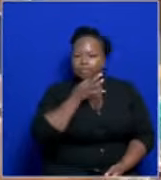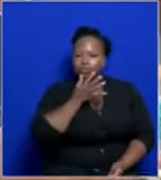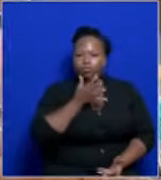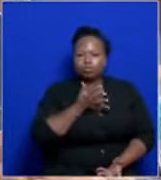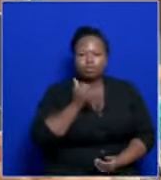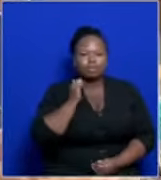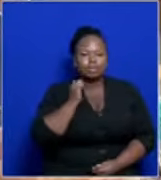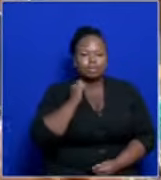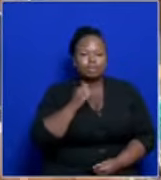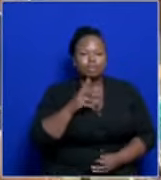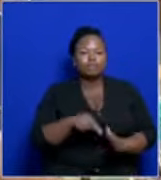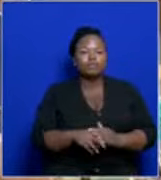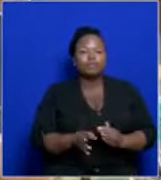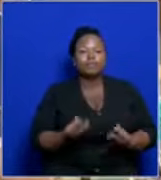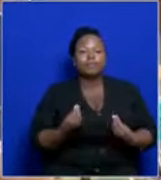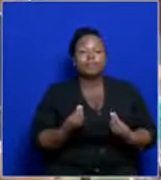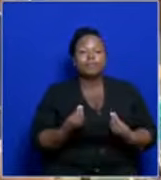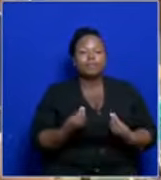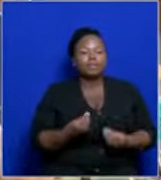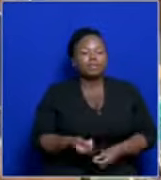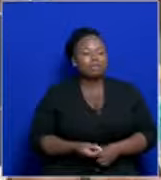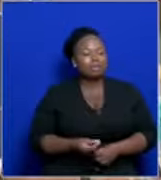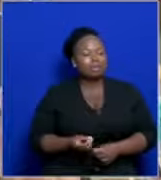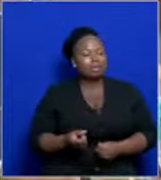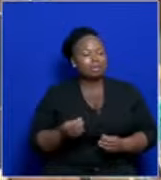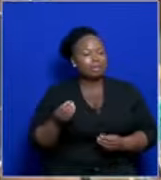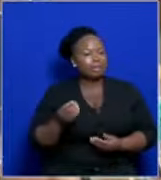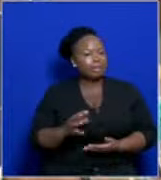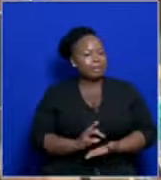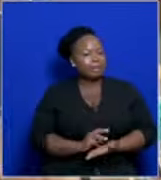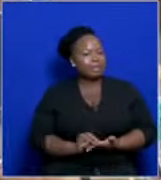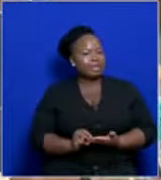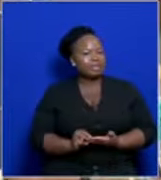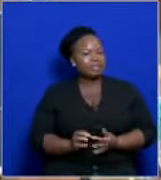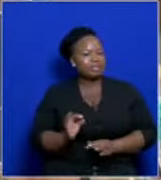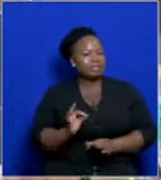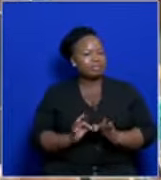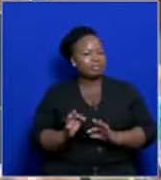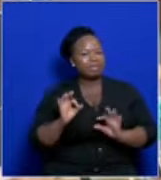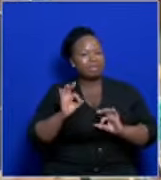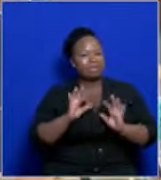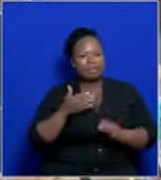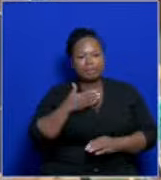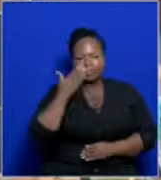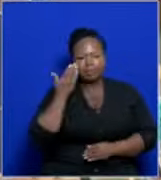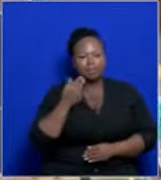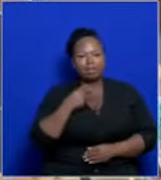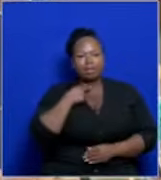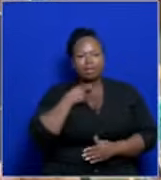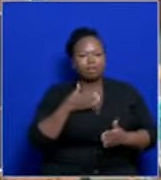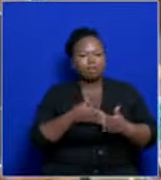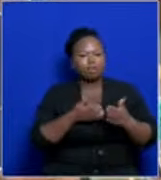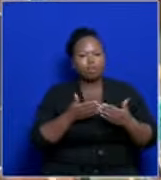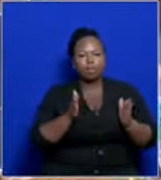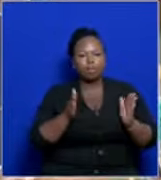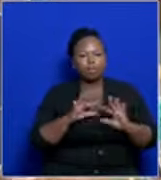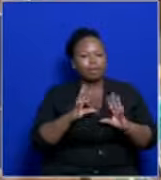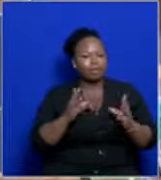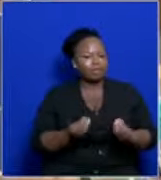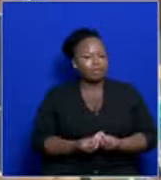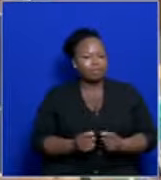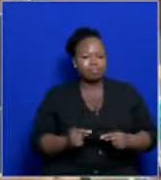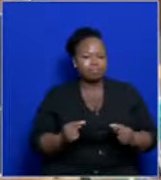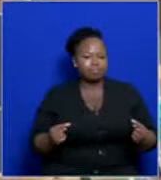no context, you could not actually open all of it, and that was the end of